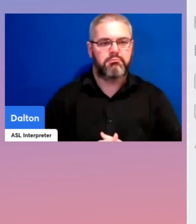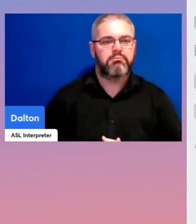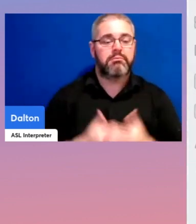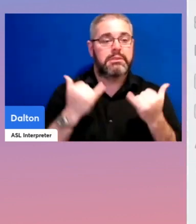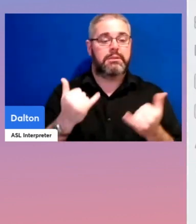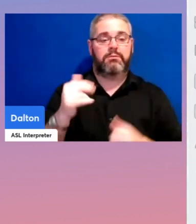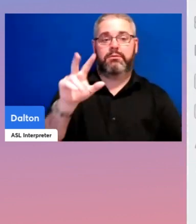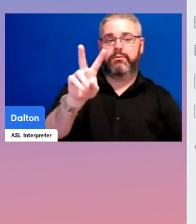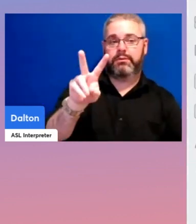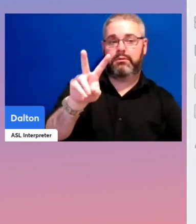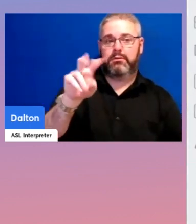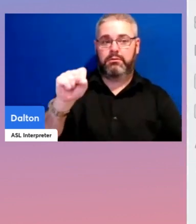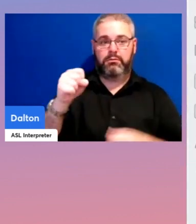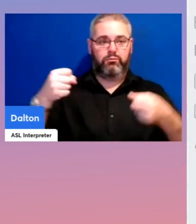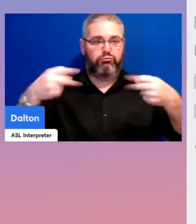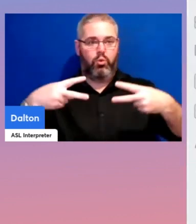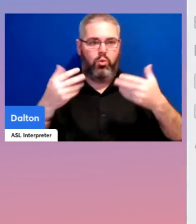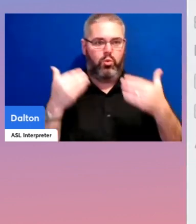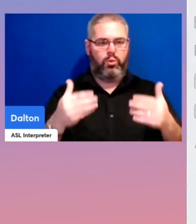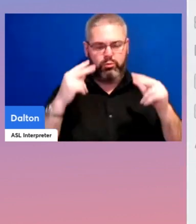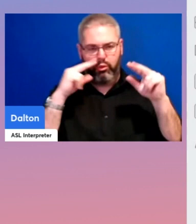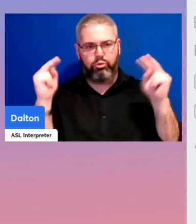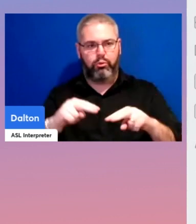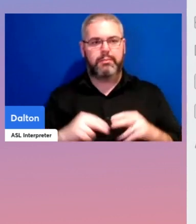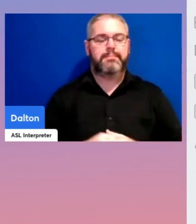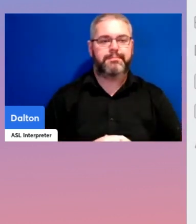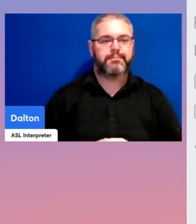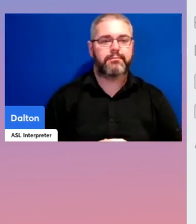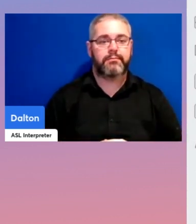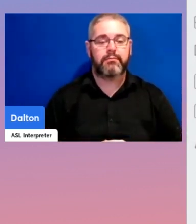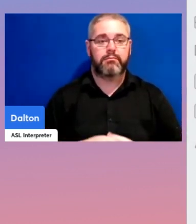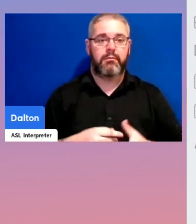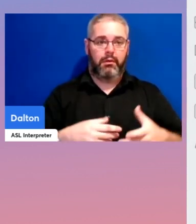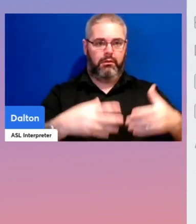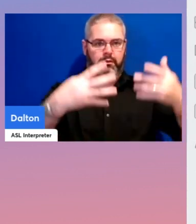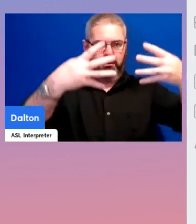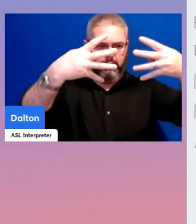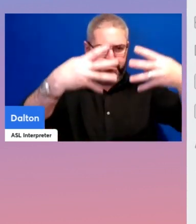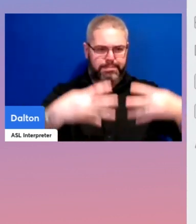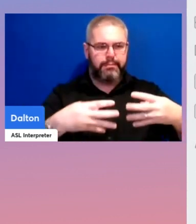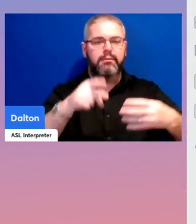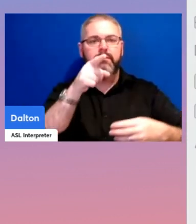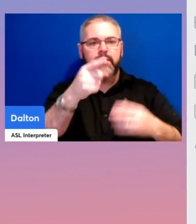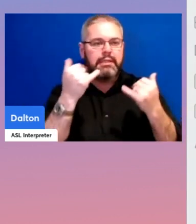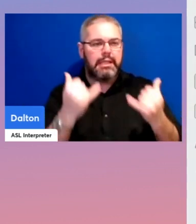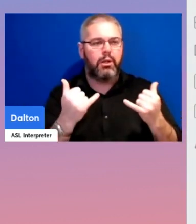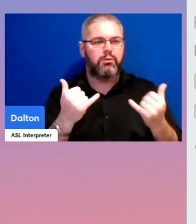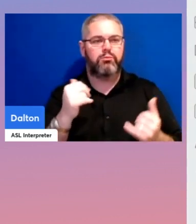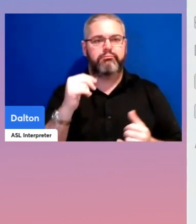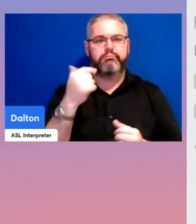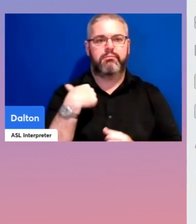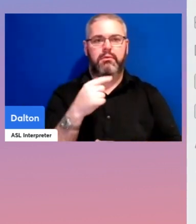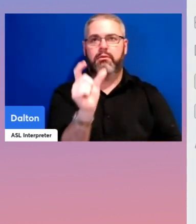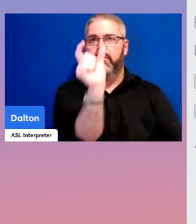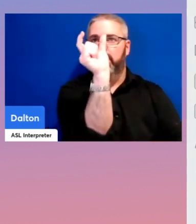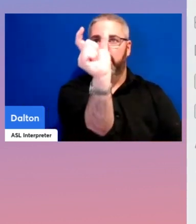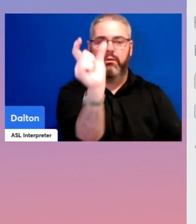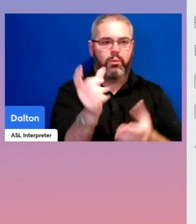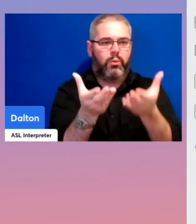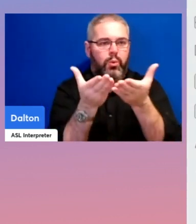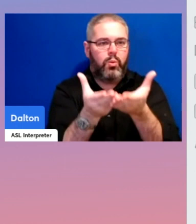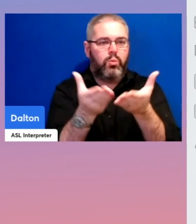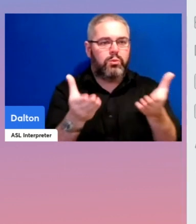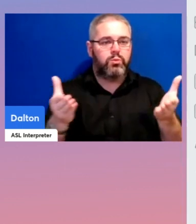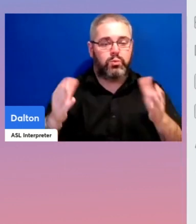Code. And what we're looking at here is the resource group